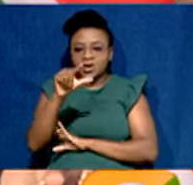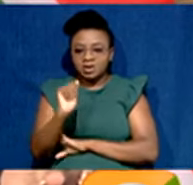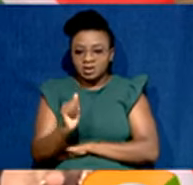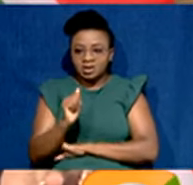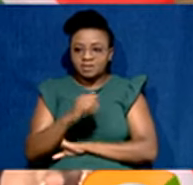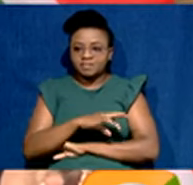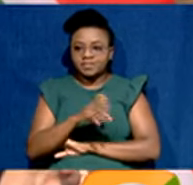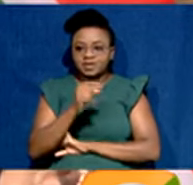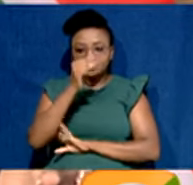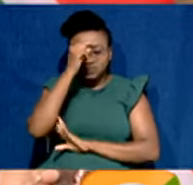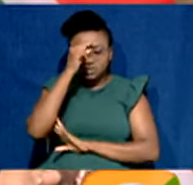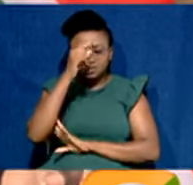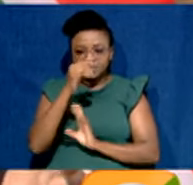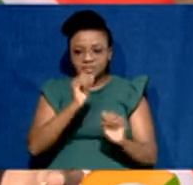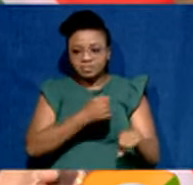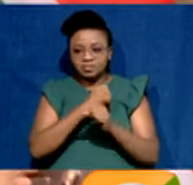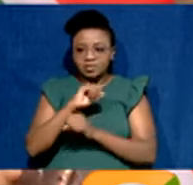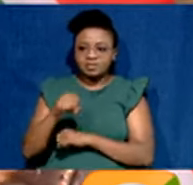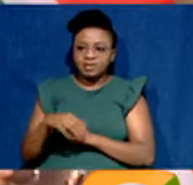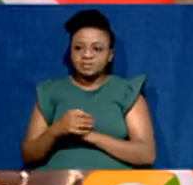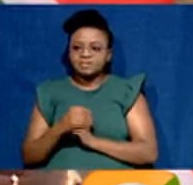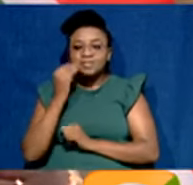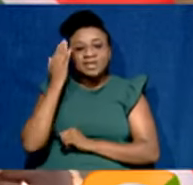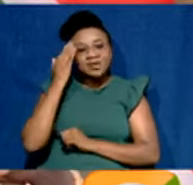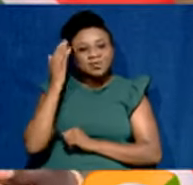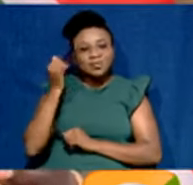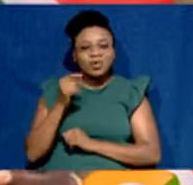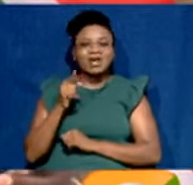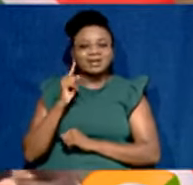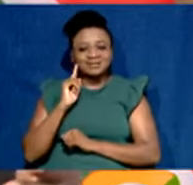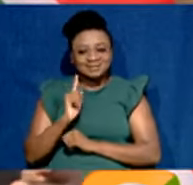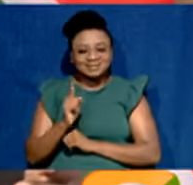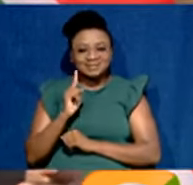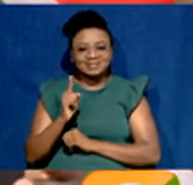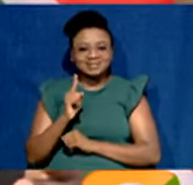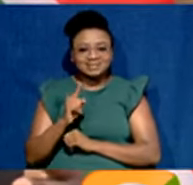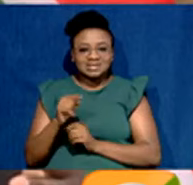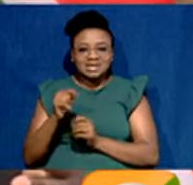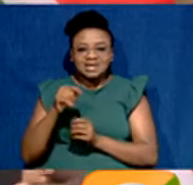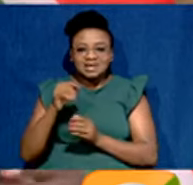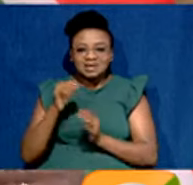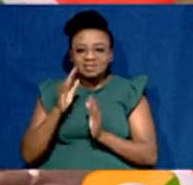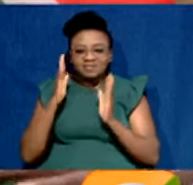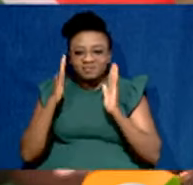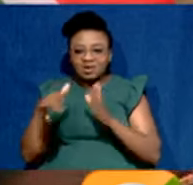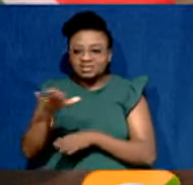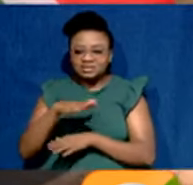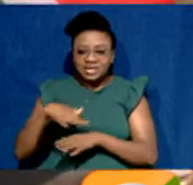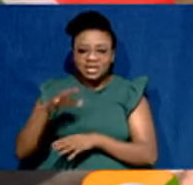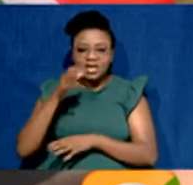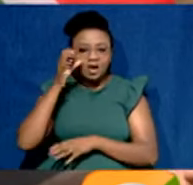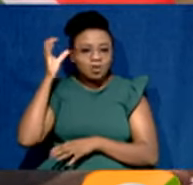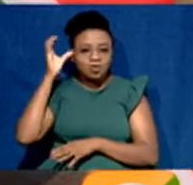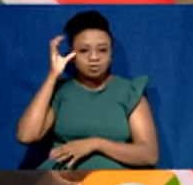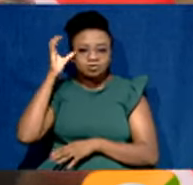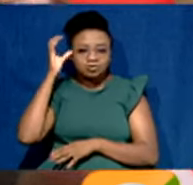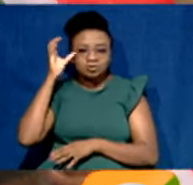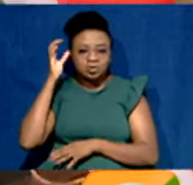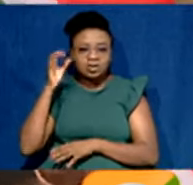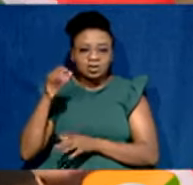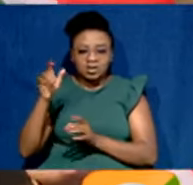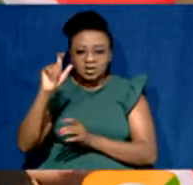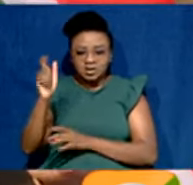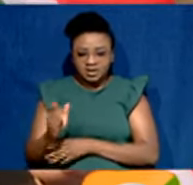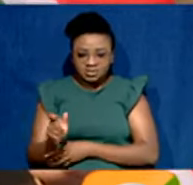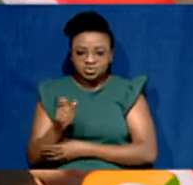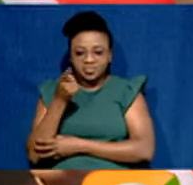governor of Homa Bay, because it is in the coastal region and around Lake Victoria that we